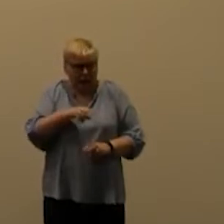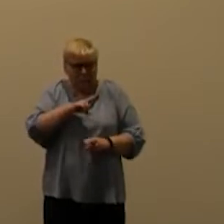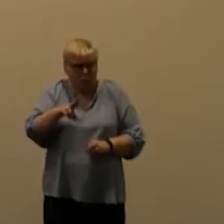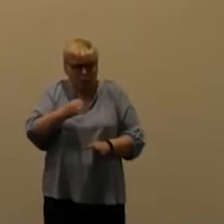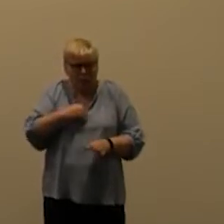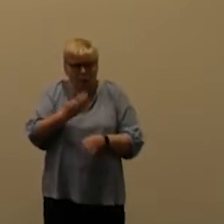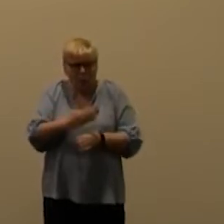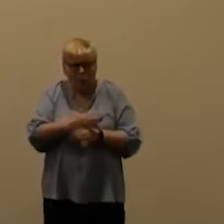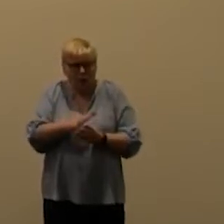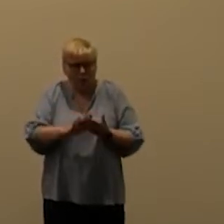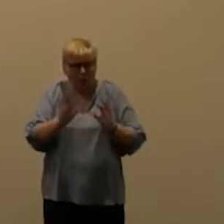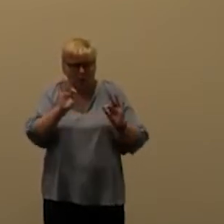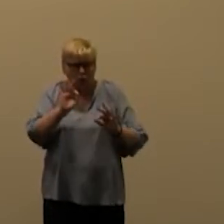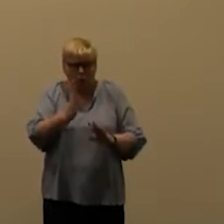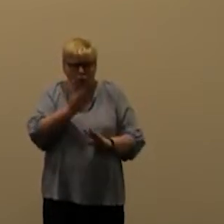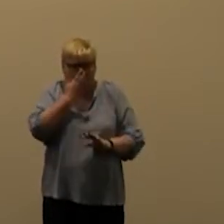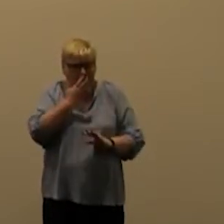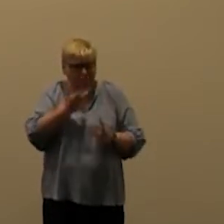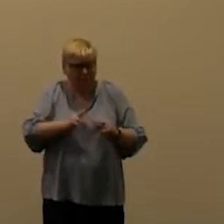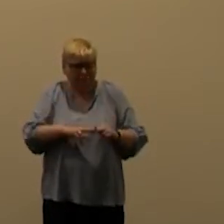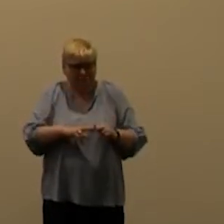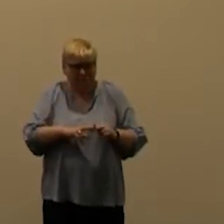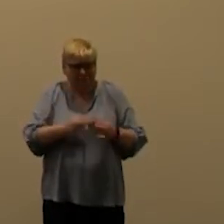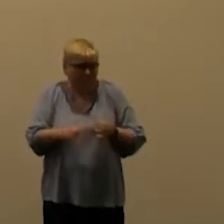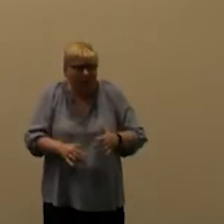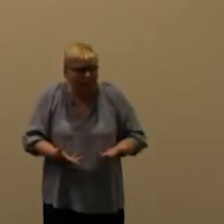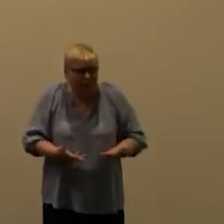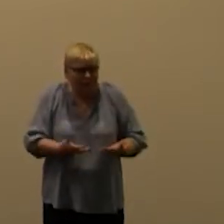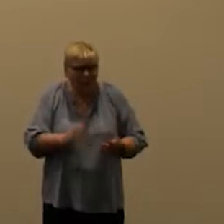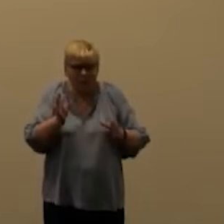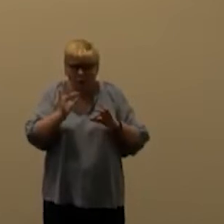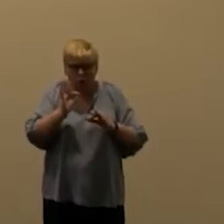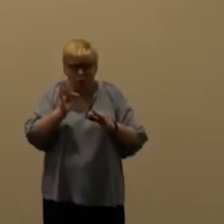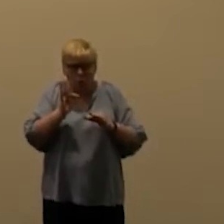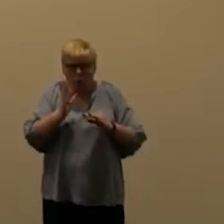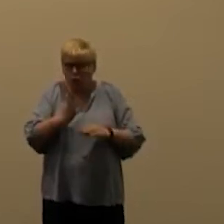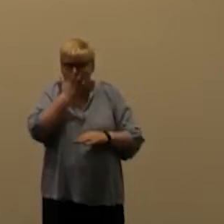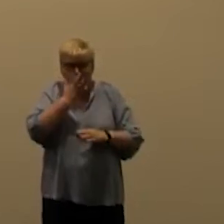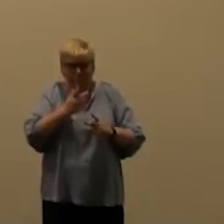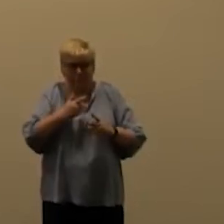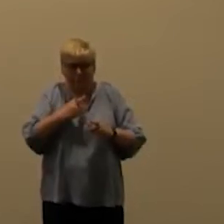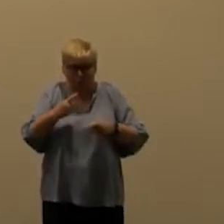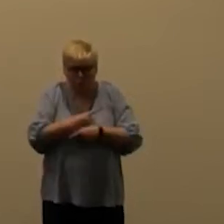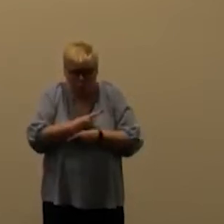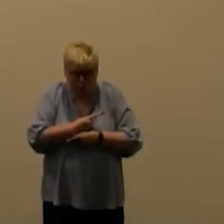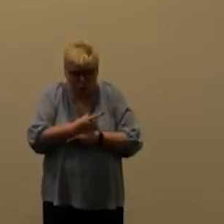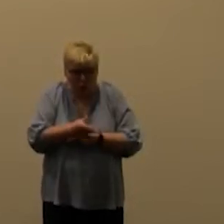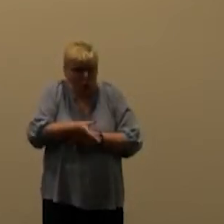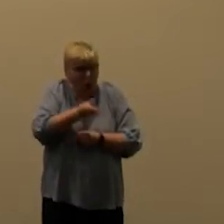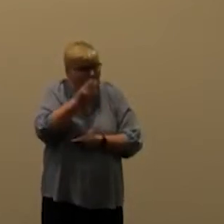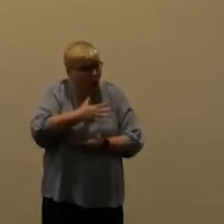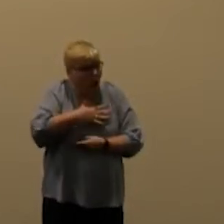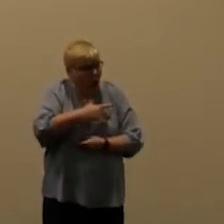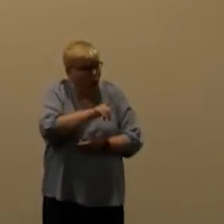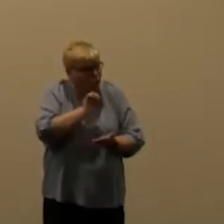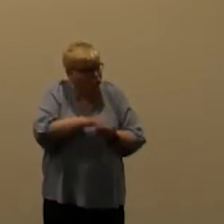there is no shame in failure. There's no shame in learning through getting something wrong. And I think it's something really important for us all to remember,